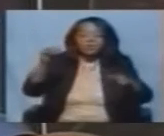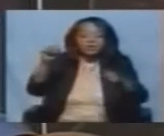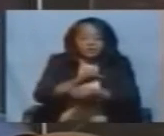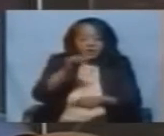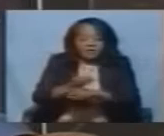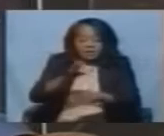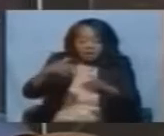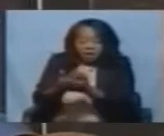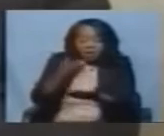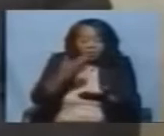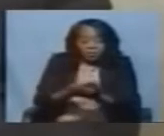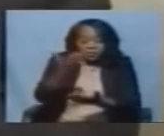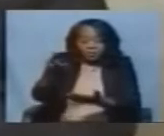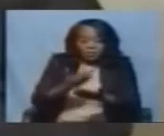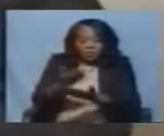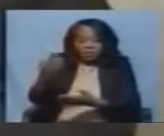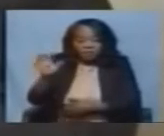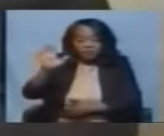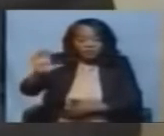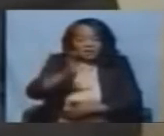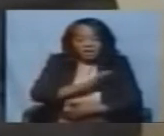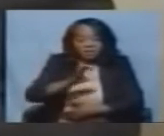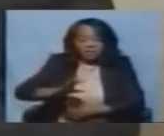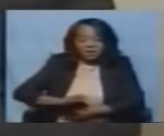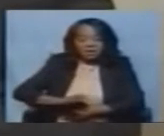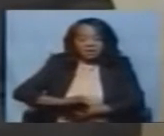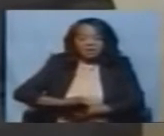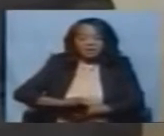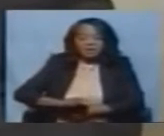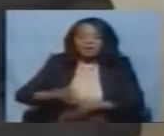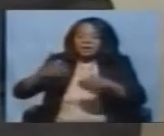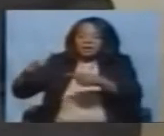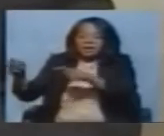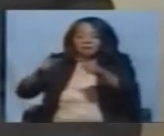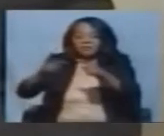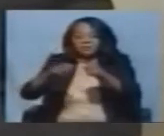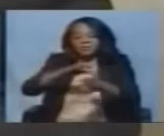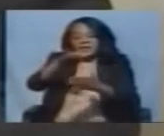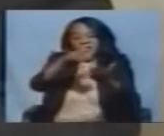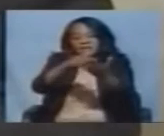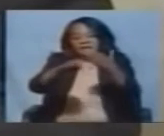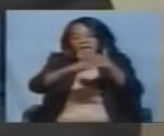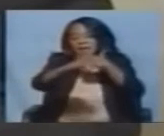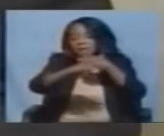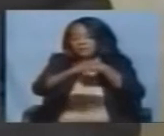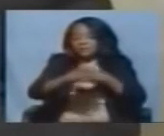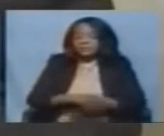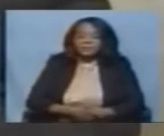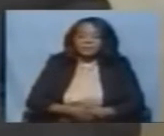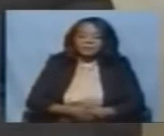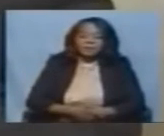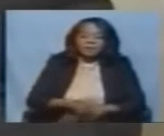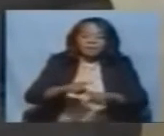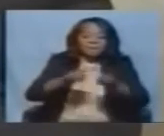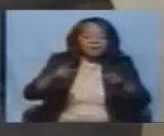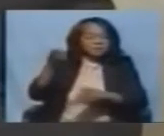procurement, to a level where you decide to go and do procurement. So what was happening was, somebody used to be taken to stores,